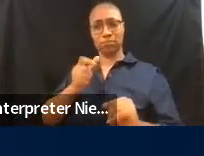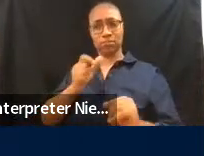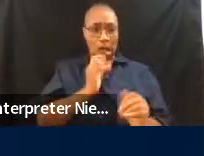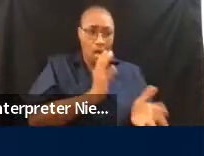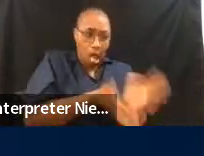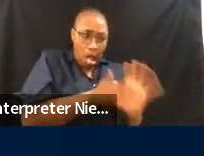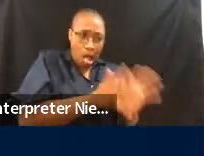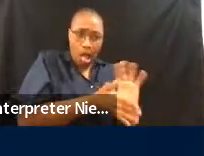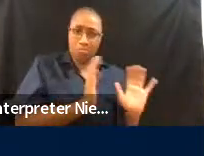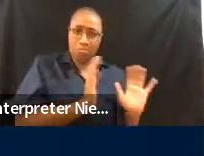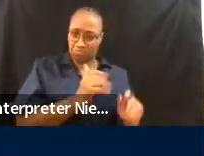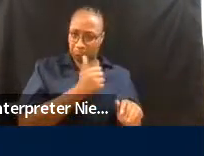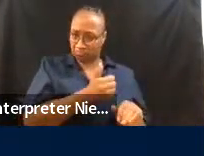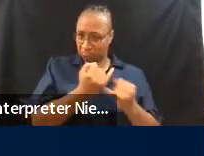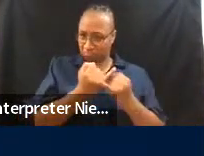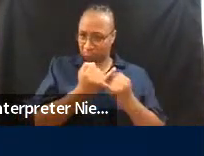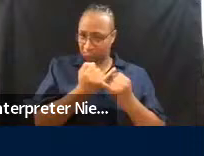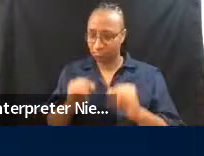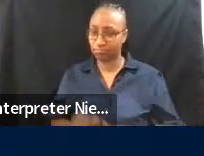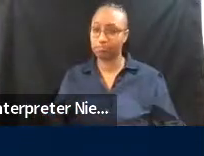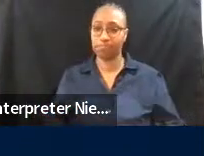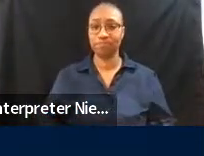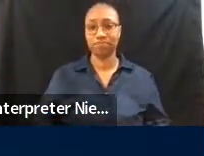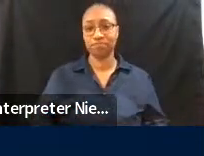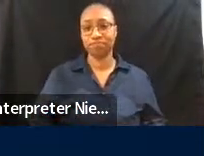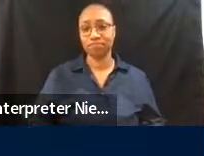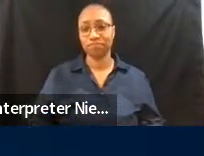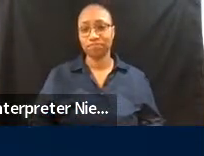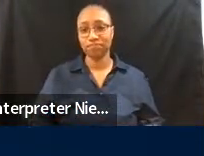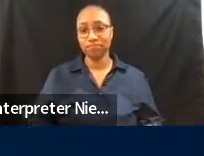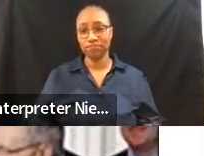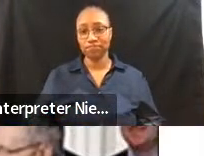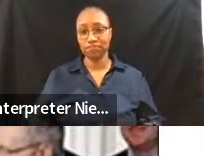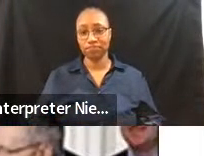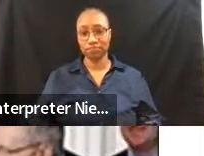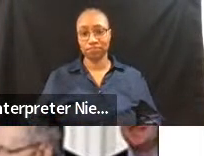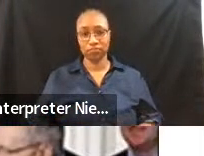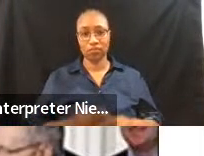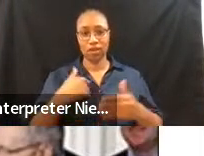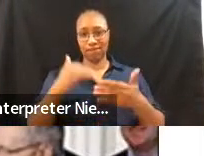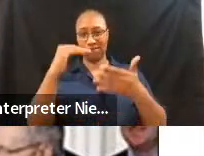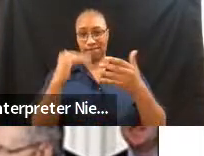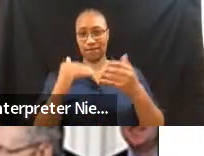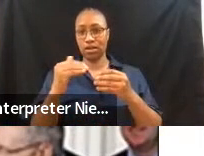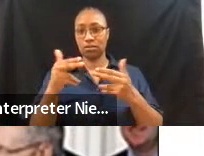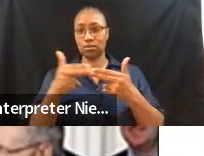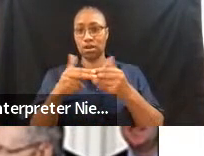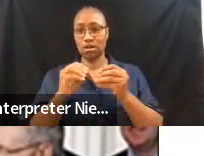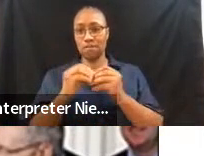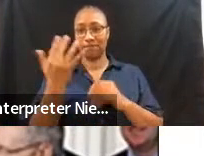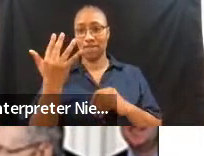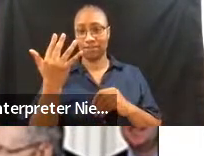Okay, so let's move on to the next slide, slide number 5. Now, on March 23rd,